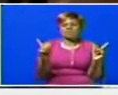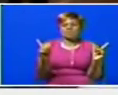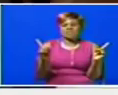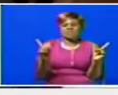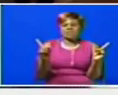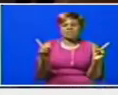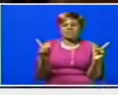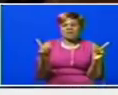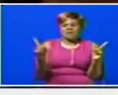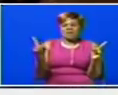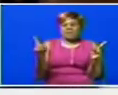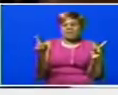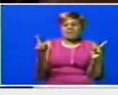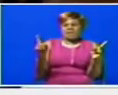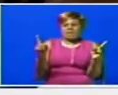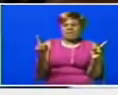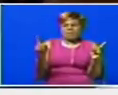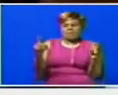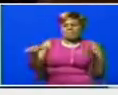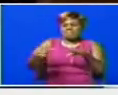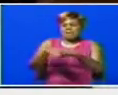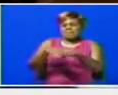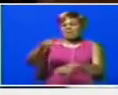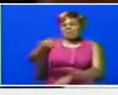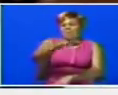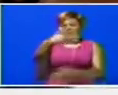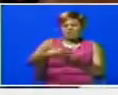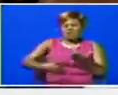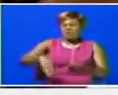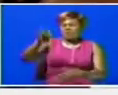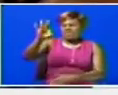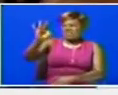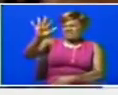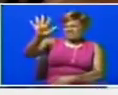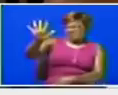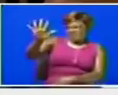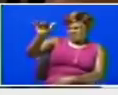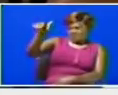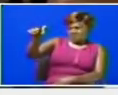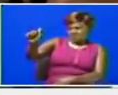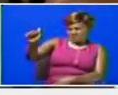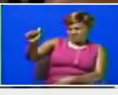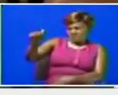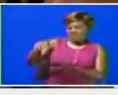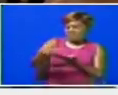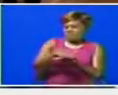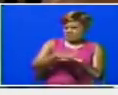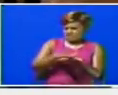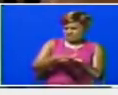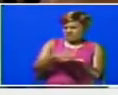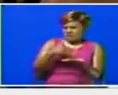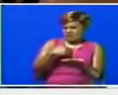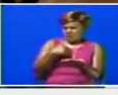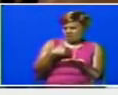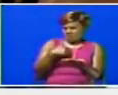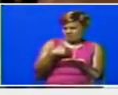the member of National Assembly. This form 35A normally basically inakuanga na